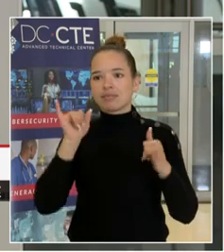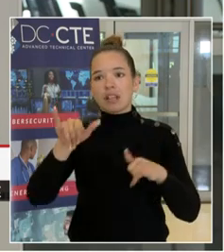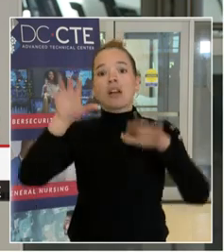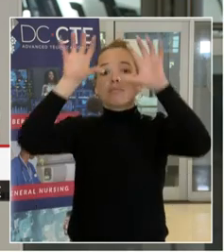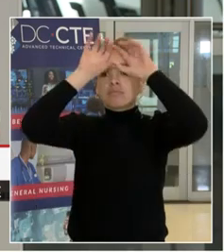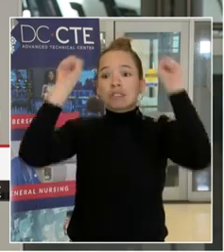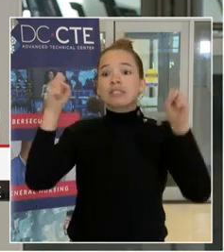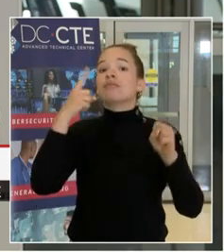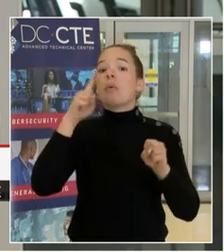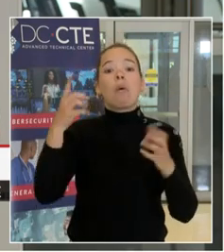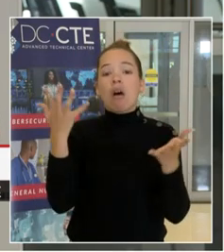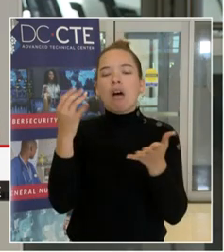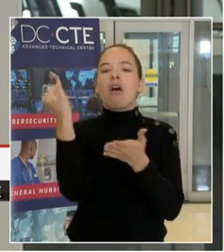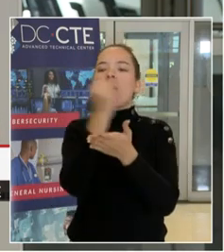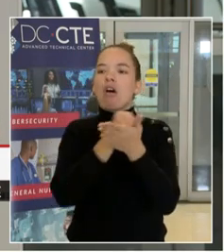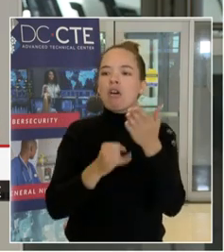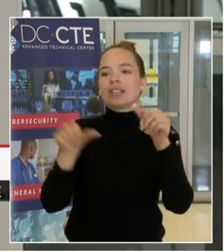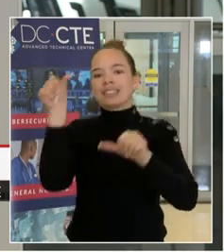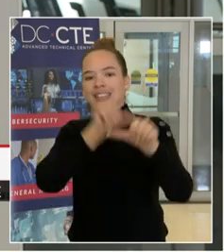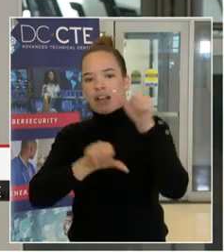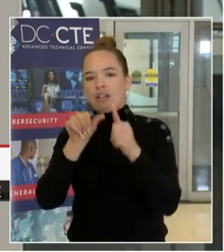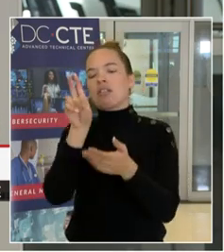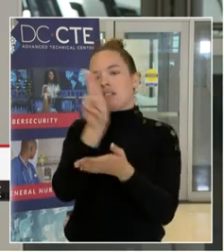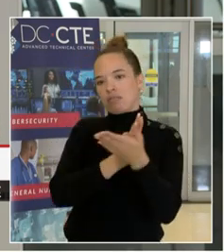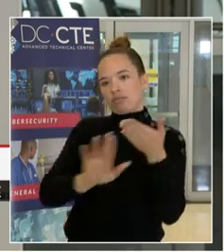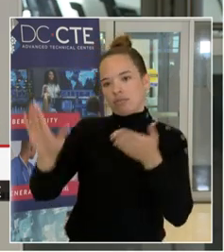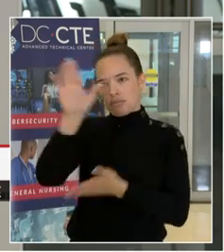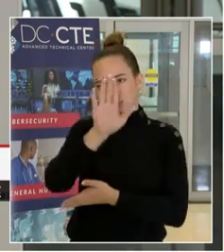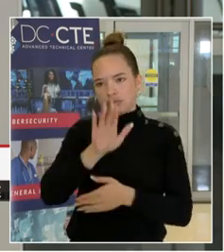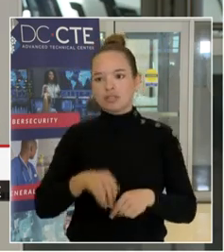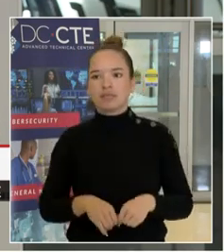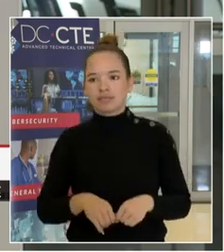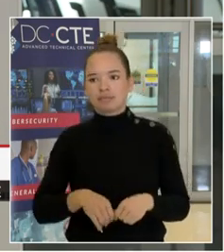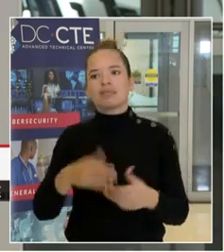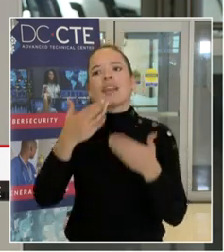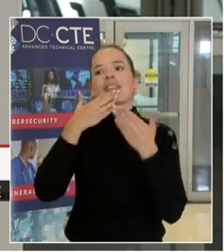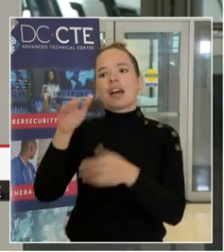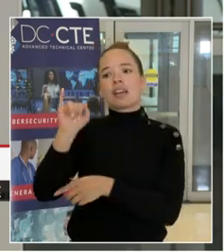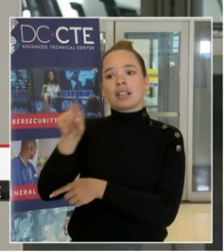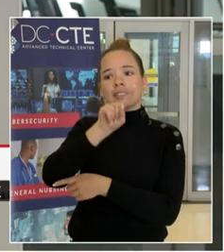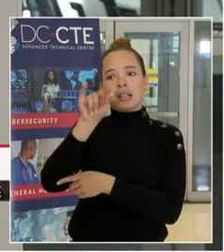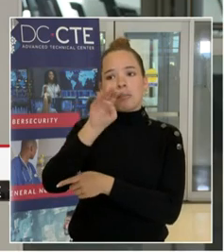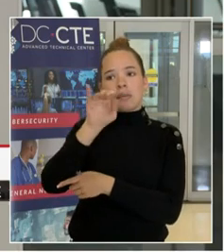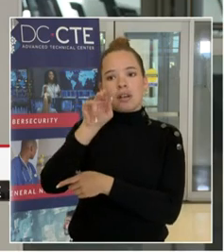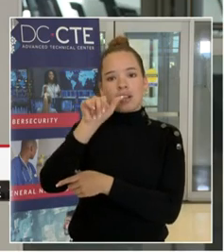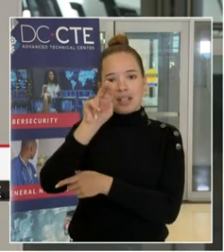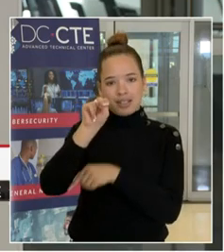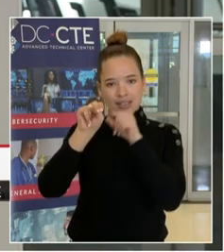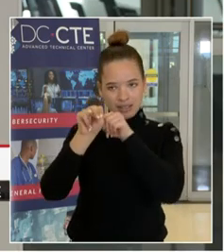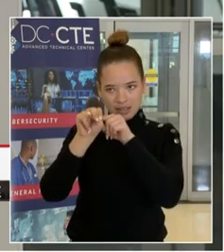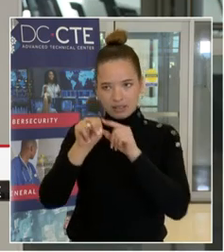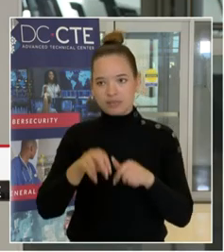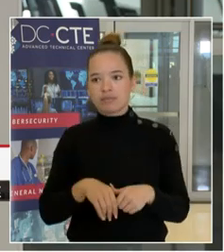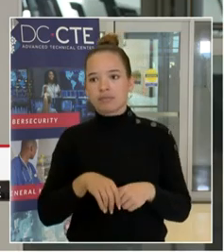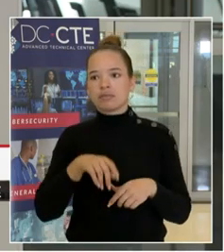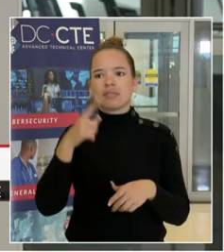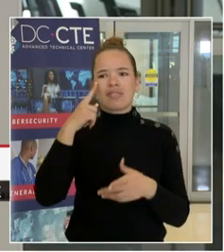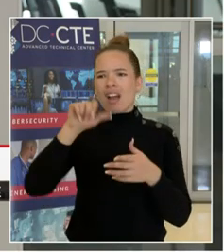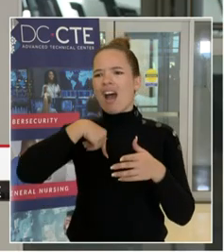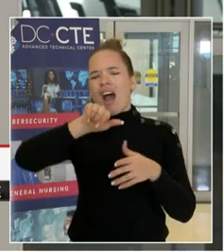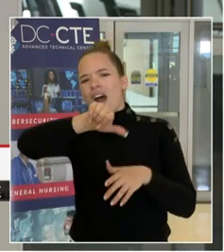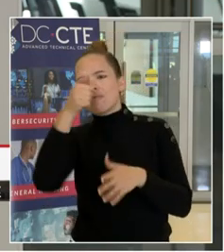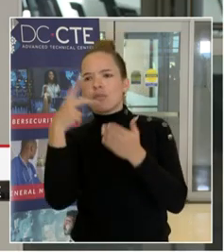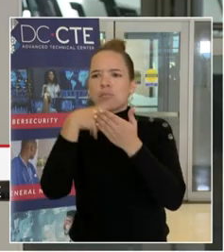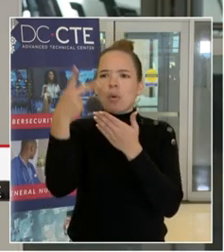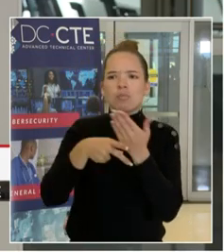Andrea Zimmerman of the ATC program. Thank you, Andrea. You do heroic work. So Mayor Bowser, we are